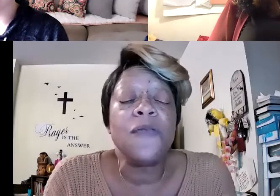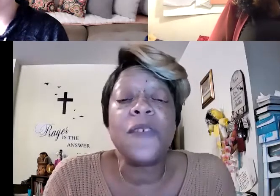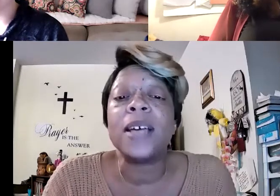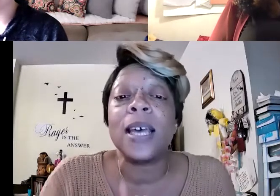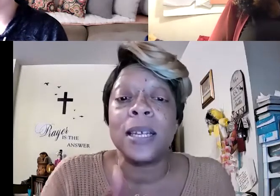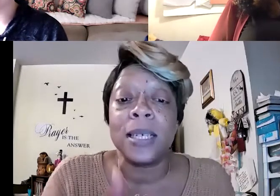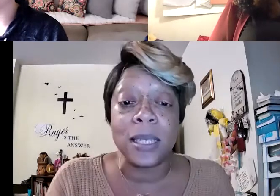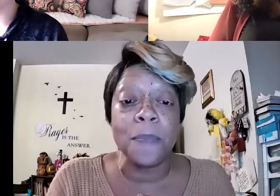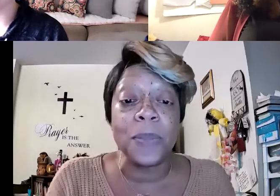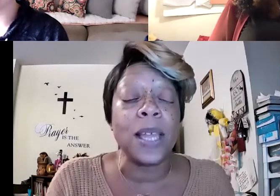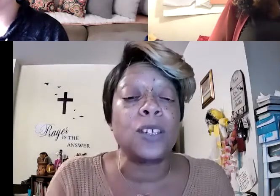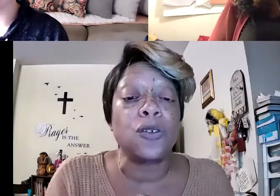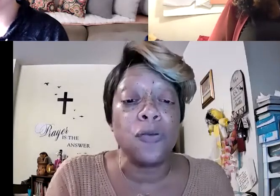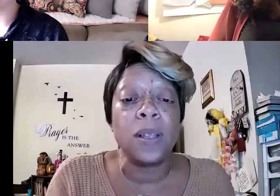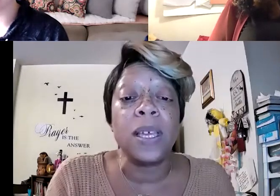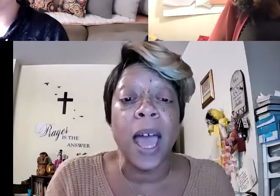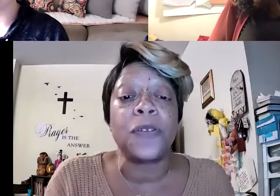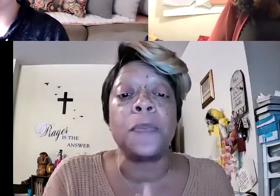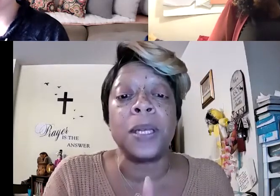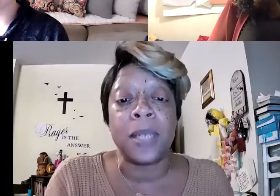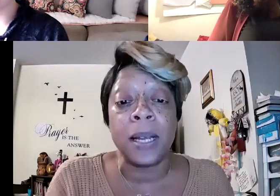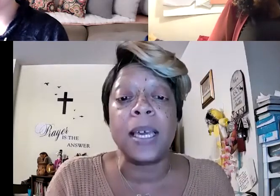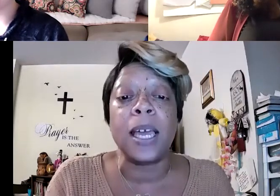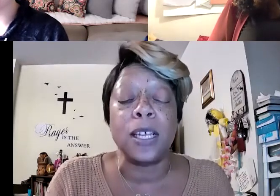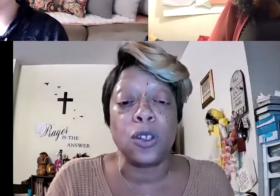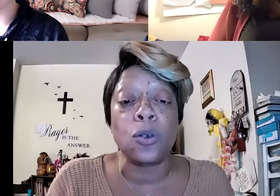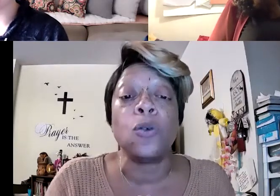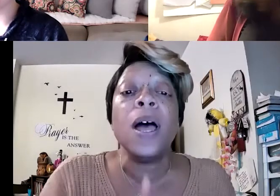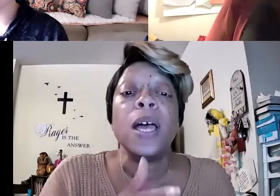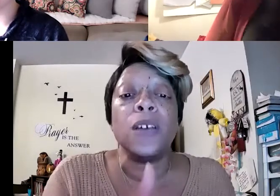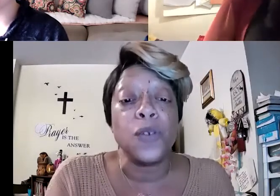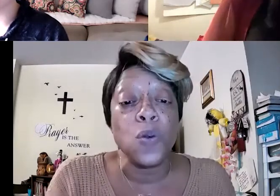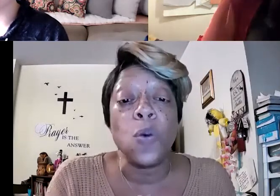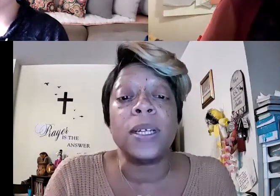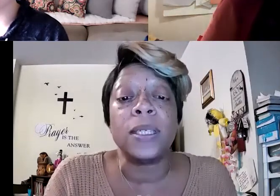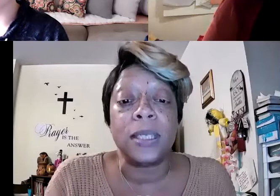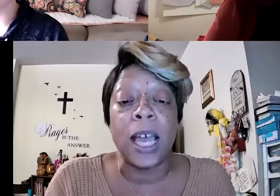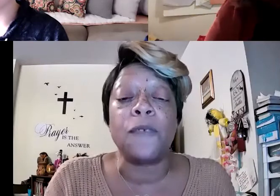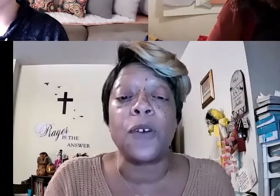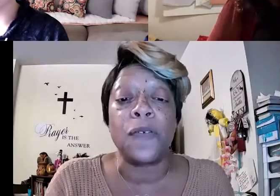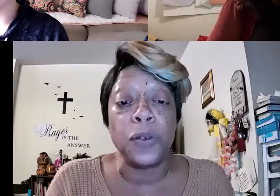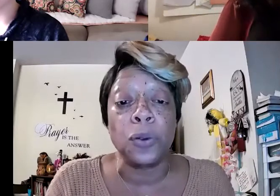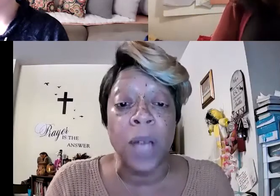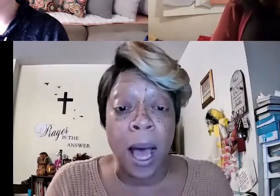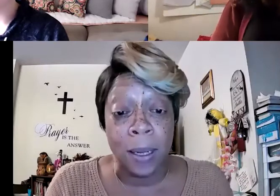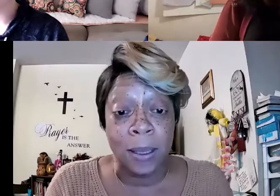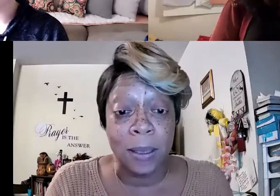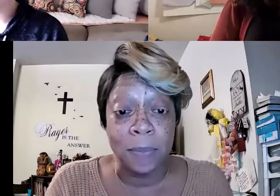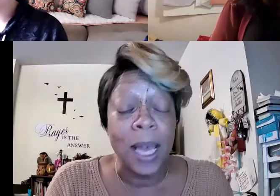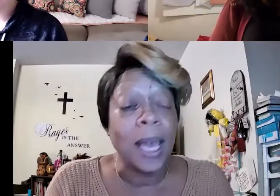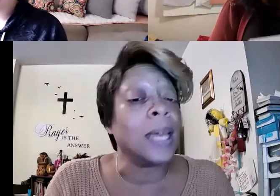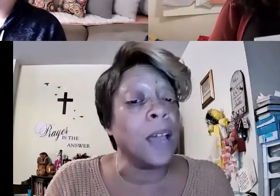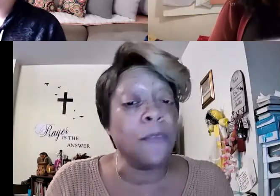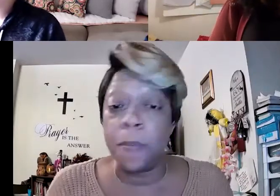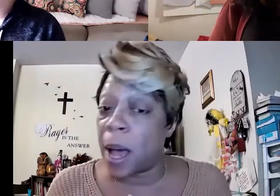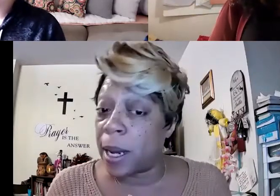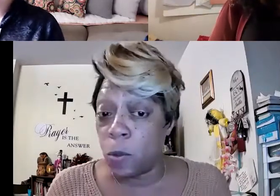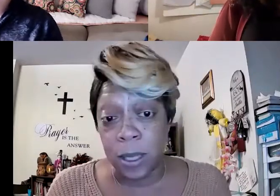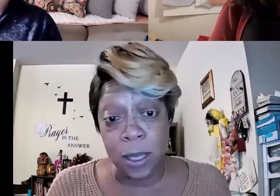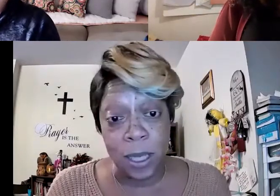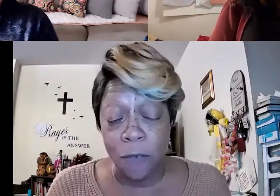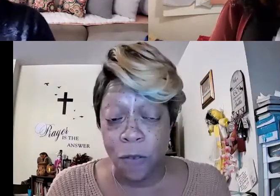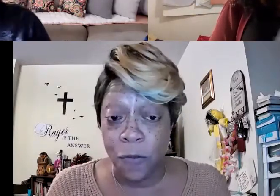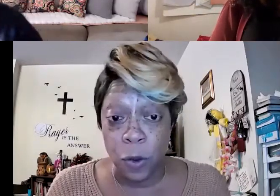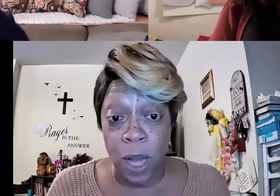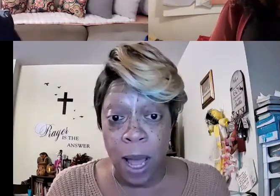the sacrifice, and it's something that you really have to be dedicated to if you want to save a few dollars. And everybody